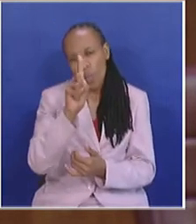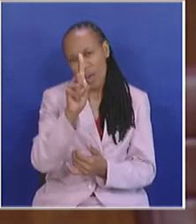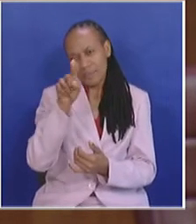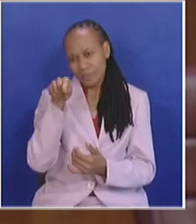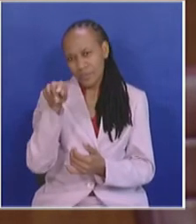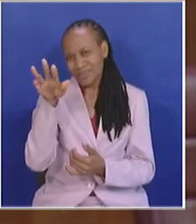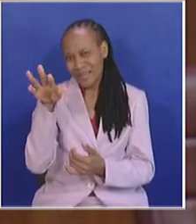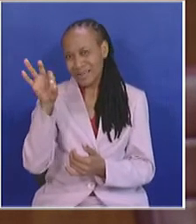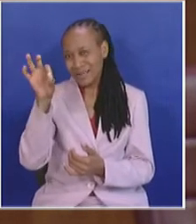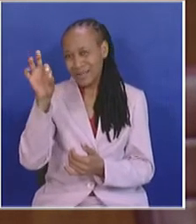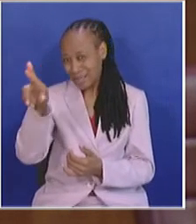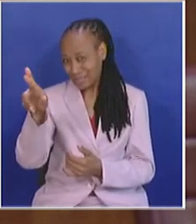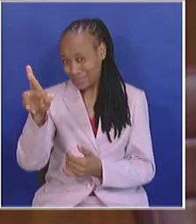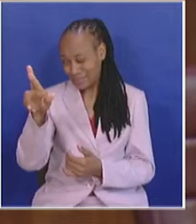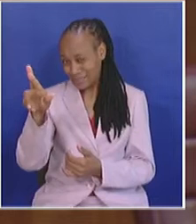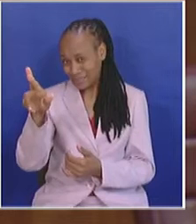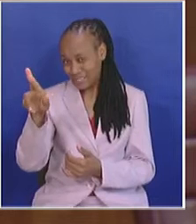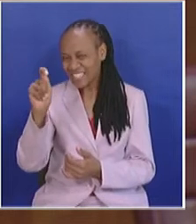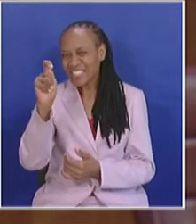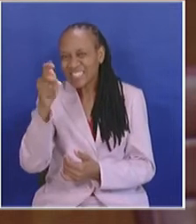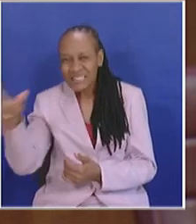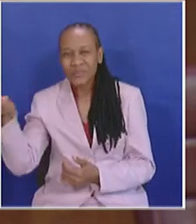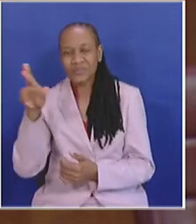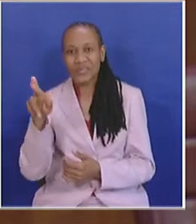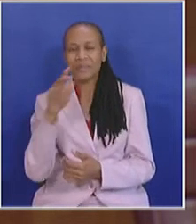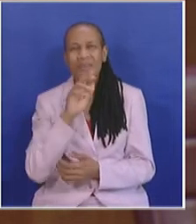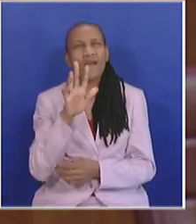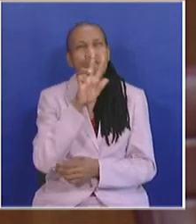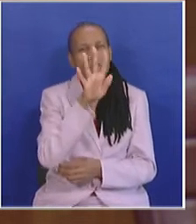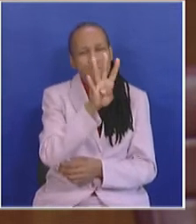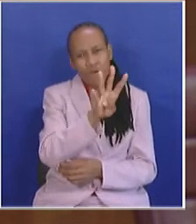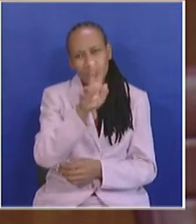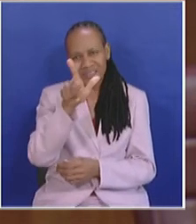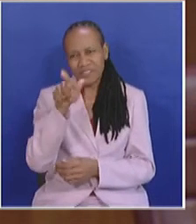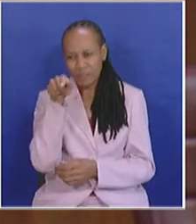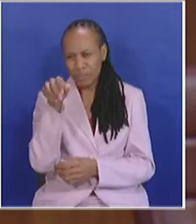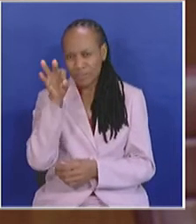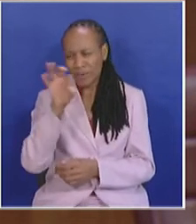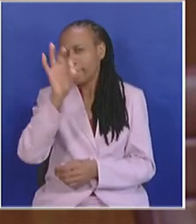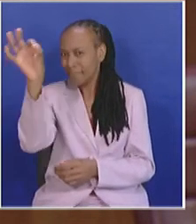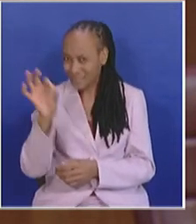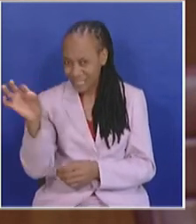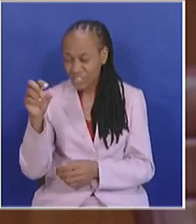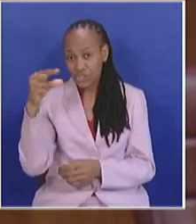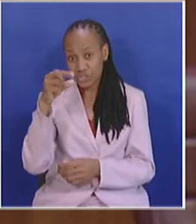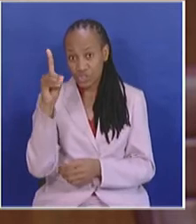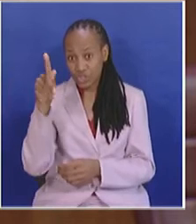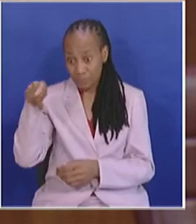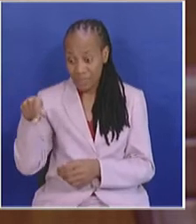1.98 trillion rand, approximately 47.3% of GDP